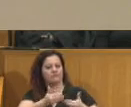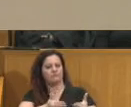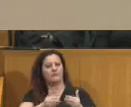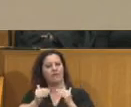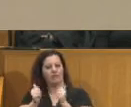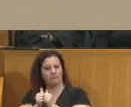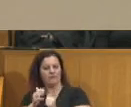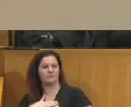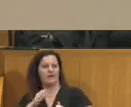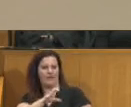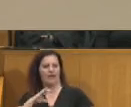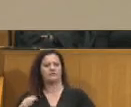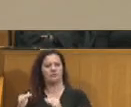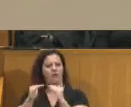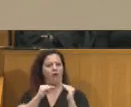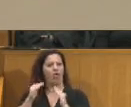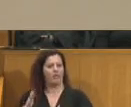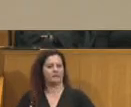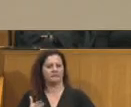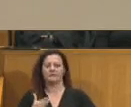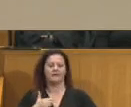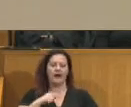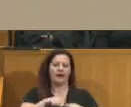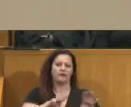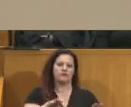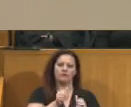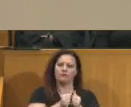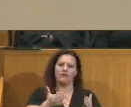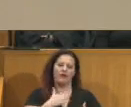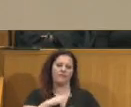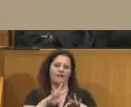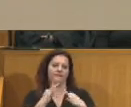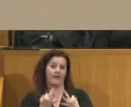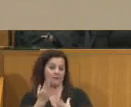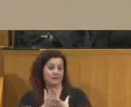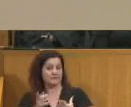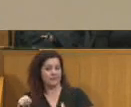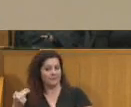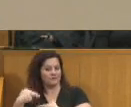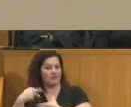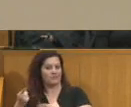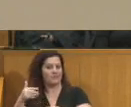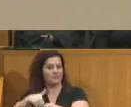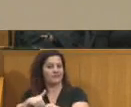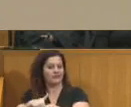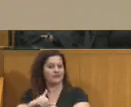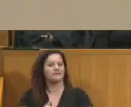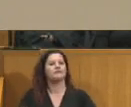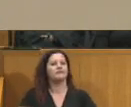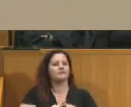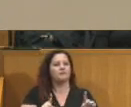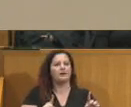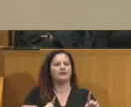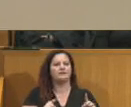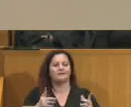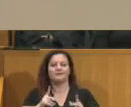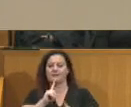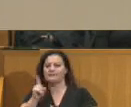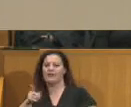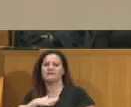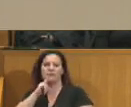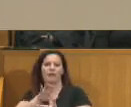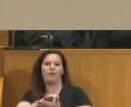quickly gentrifying neighborhoods. The development of the Goodwill Opportunity Campus. The new CLT Plus app that creates ease